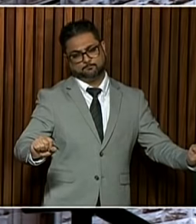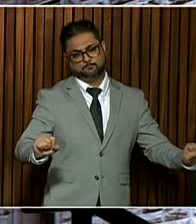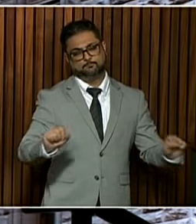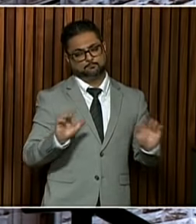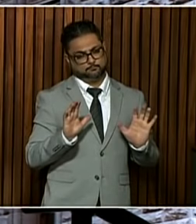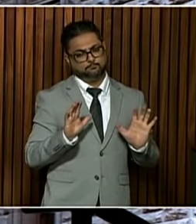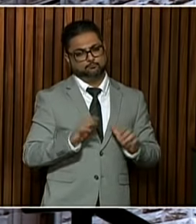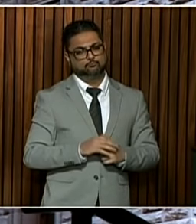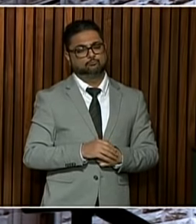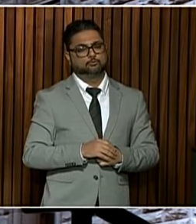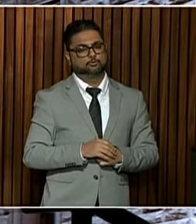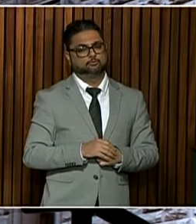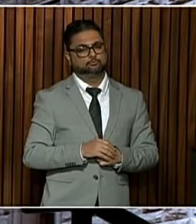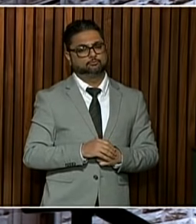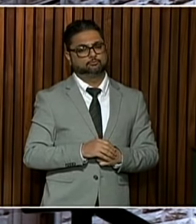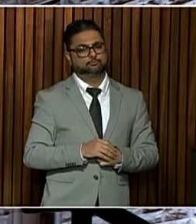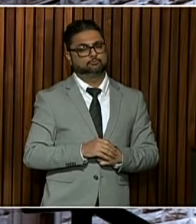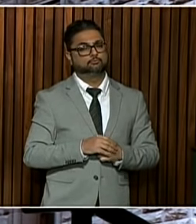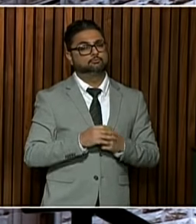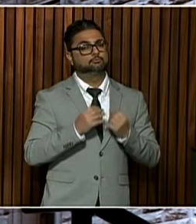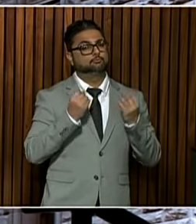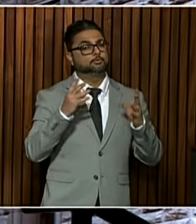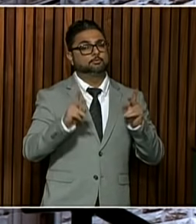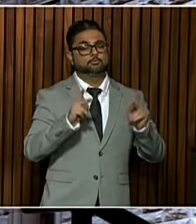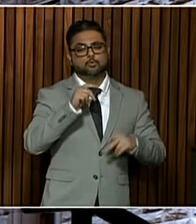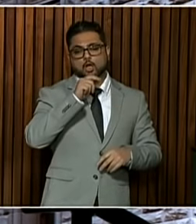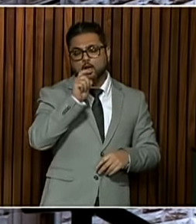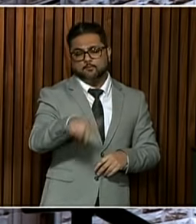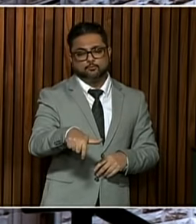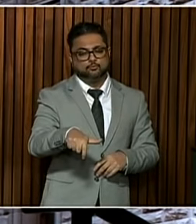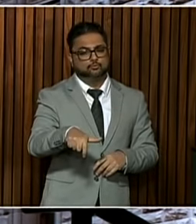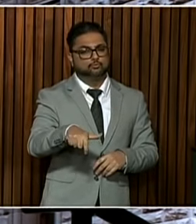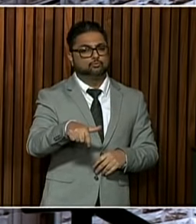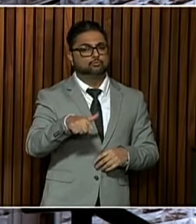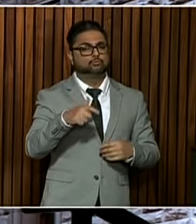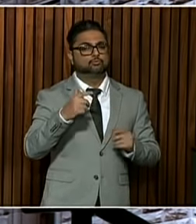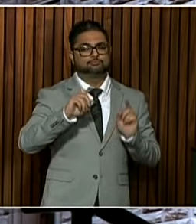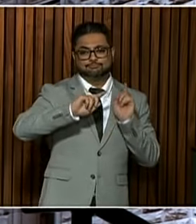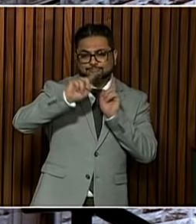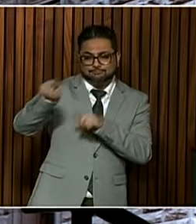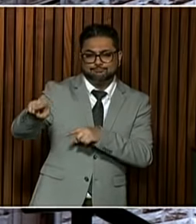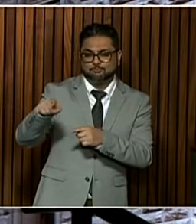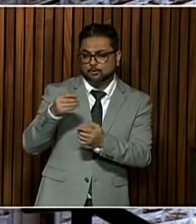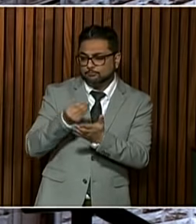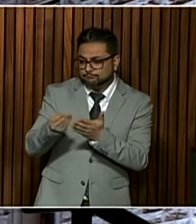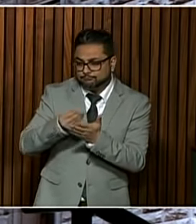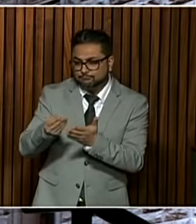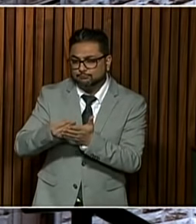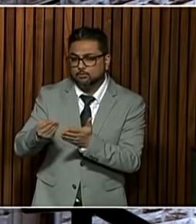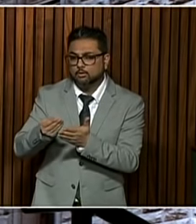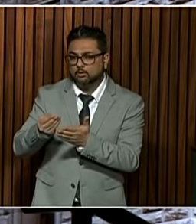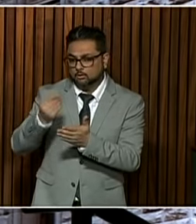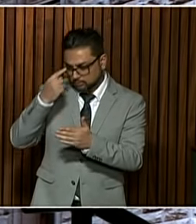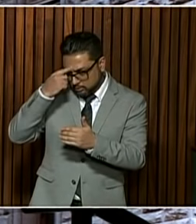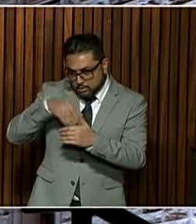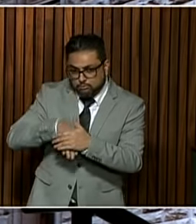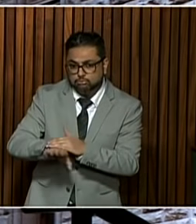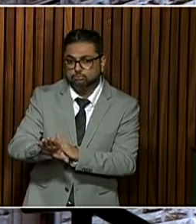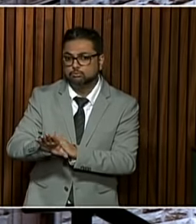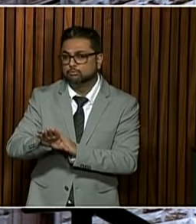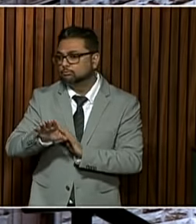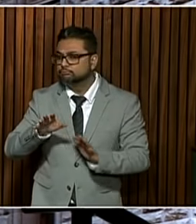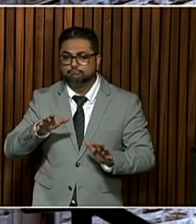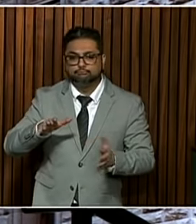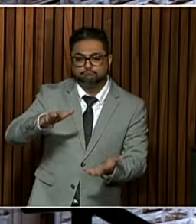More and more are being done by virtual, by delivery, and by extension. So we're getting better at it all the